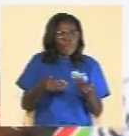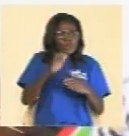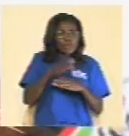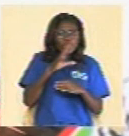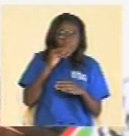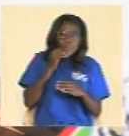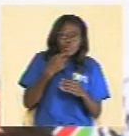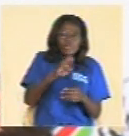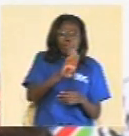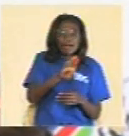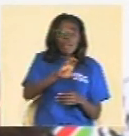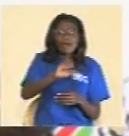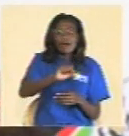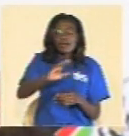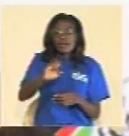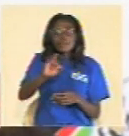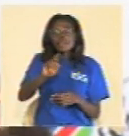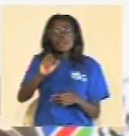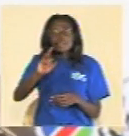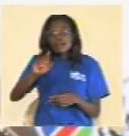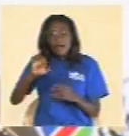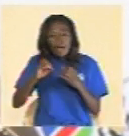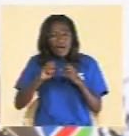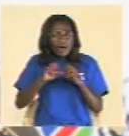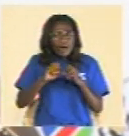it, but is it also very contagious?